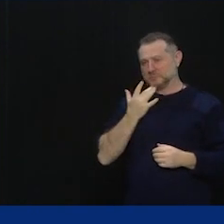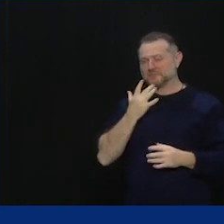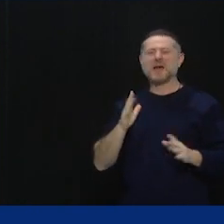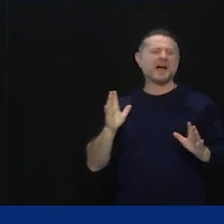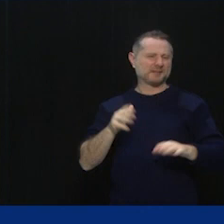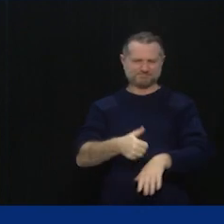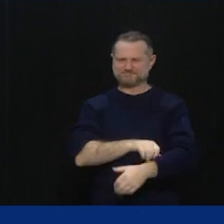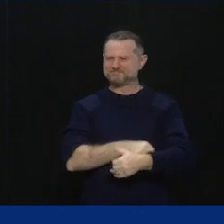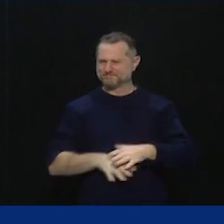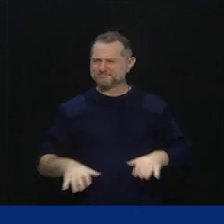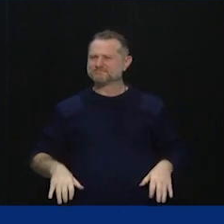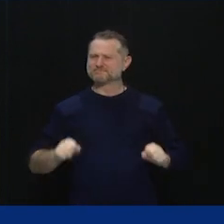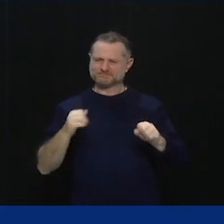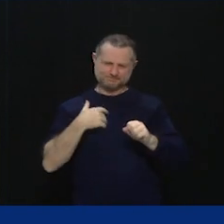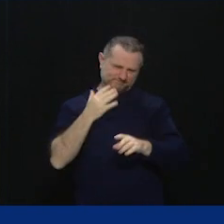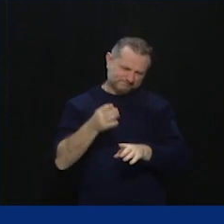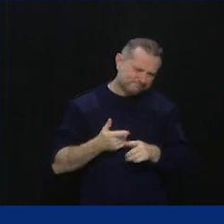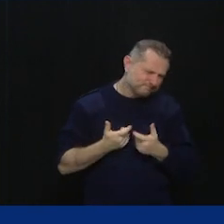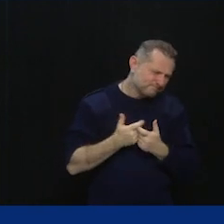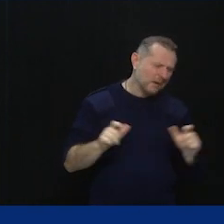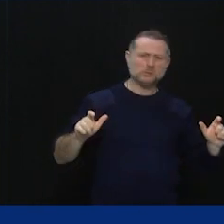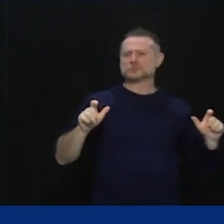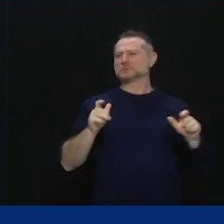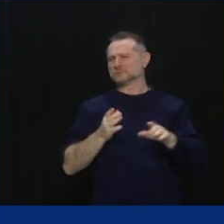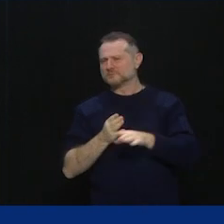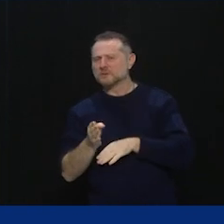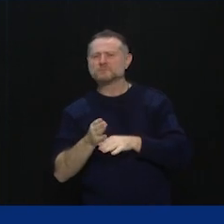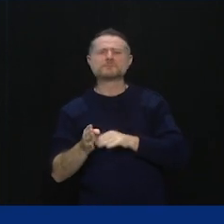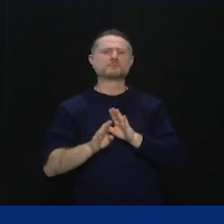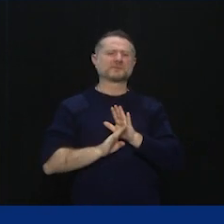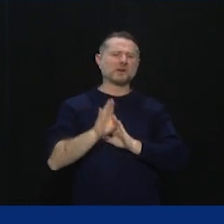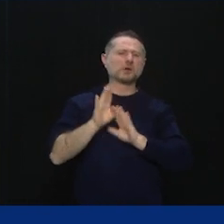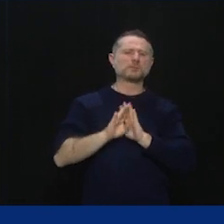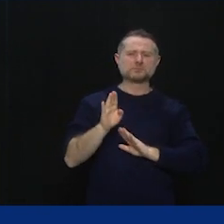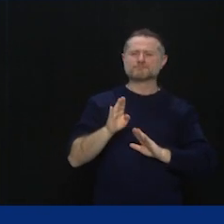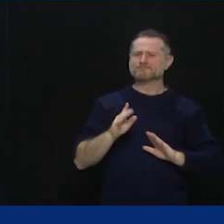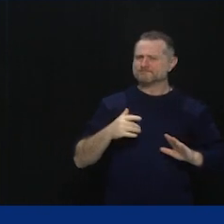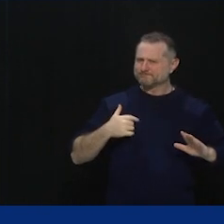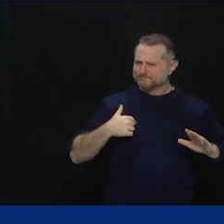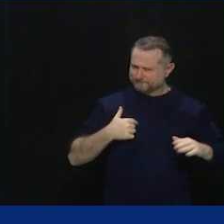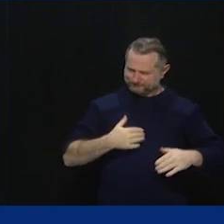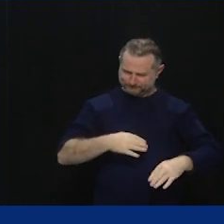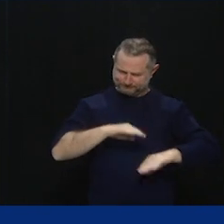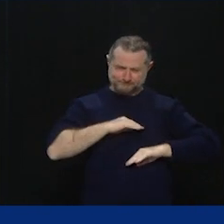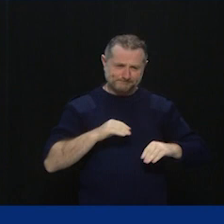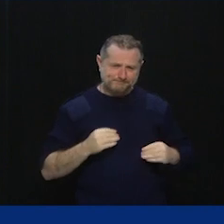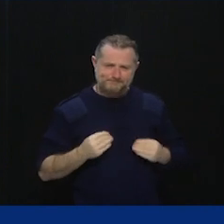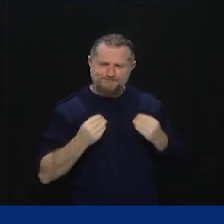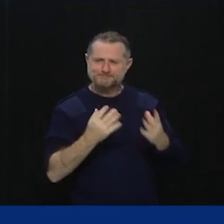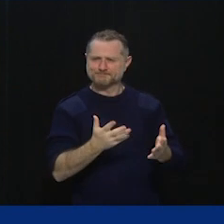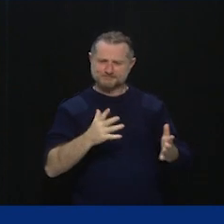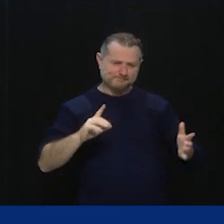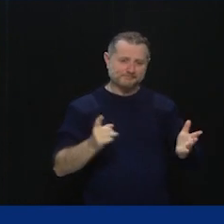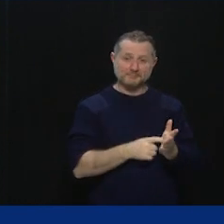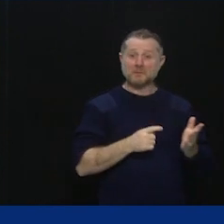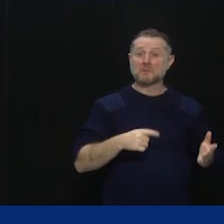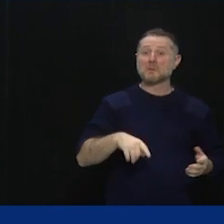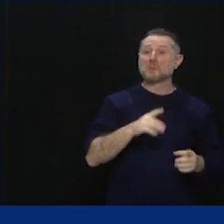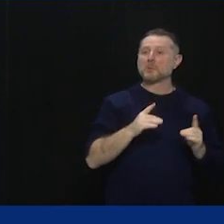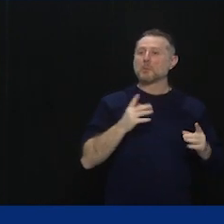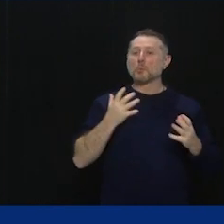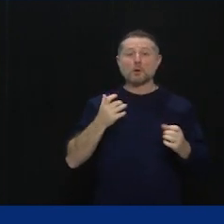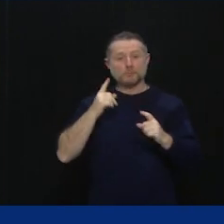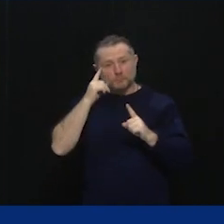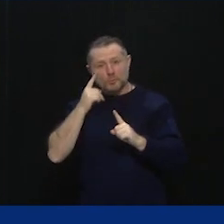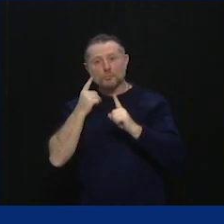that all those studies said should happen. And what those studies, of course, said should happen is that it should be a walkable, transit-oriented development to